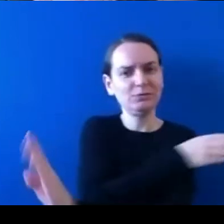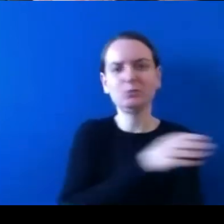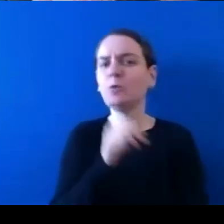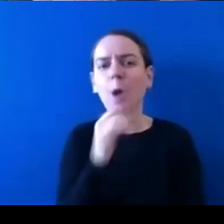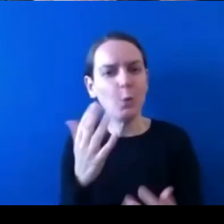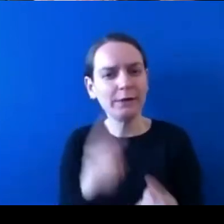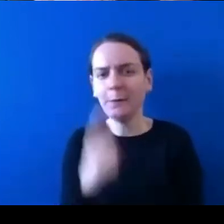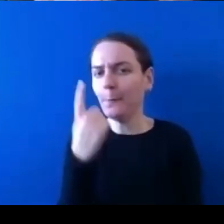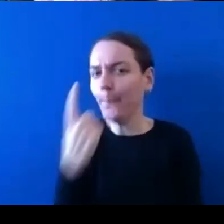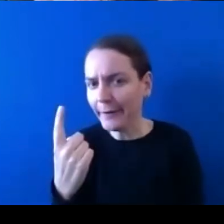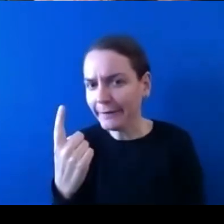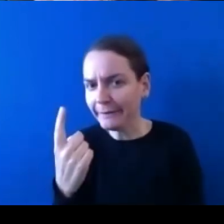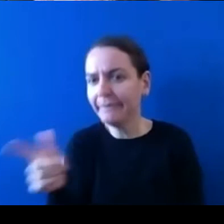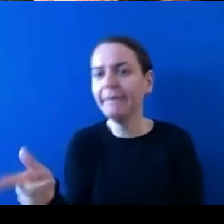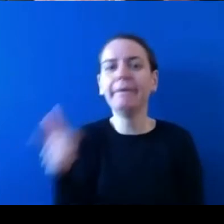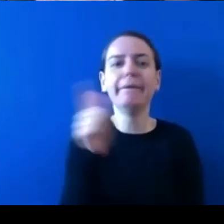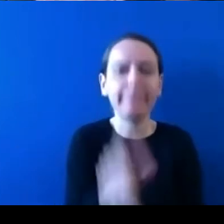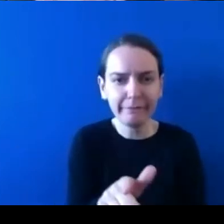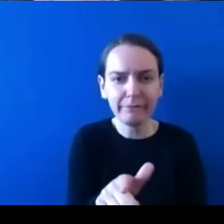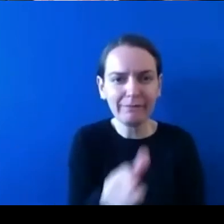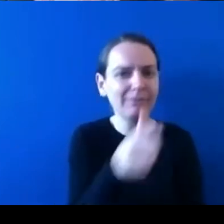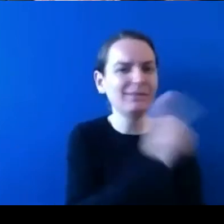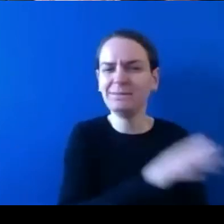to. And then we had till